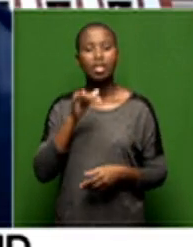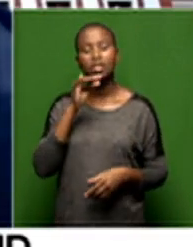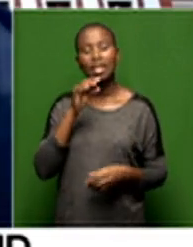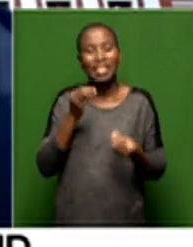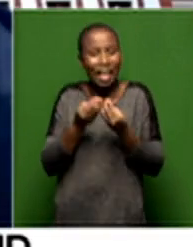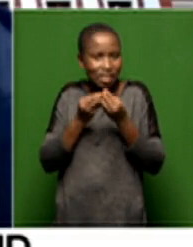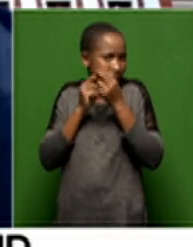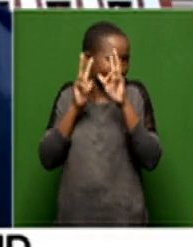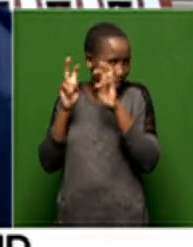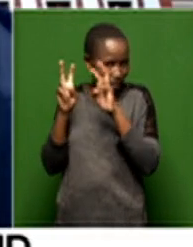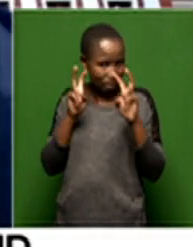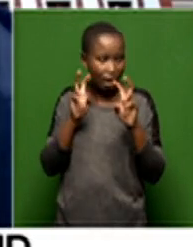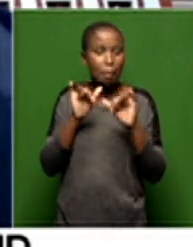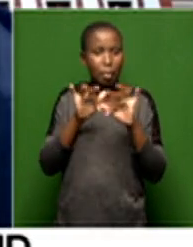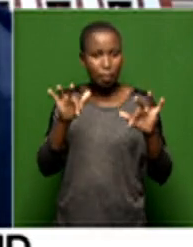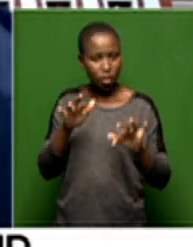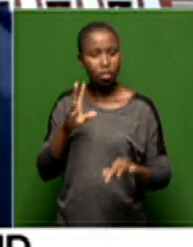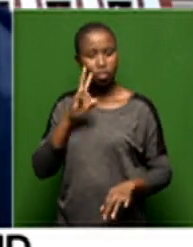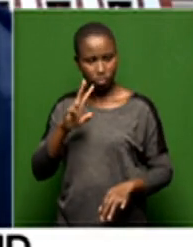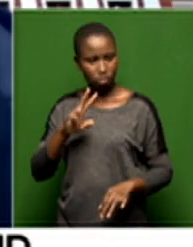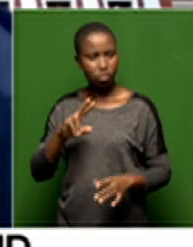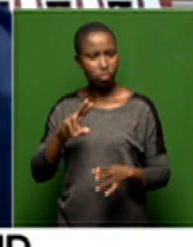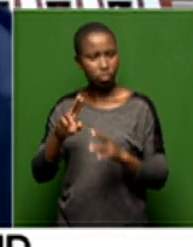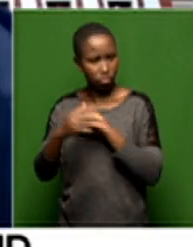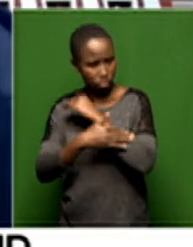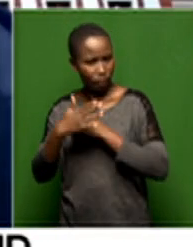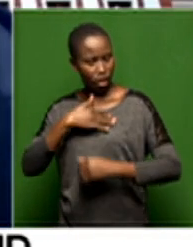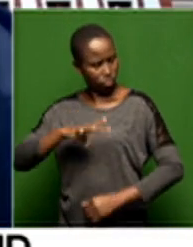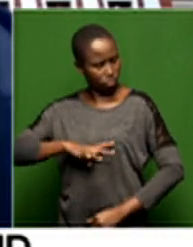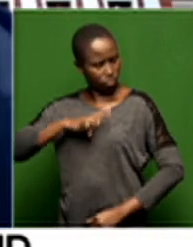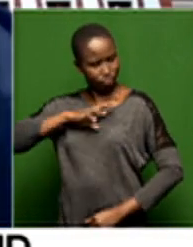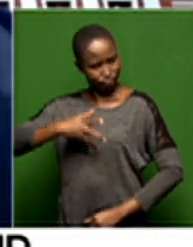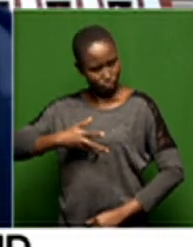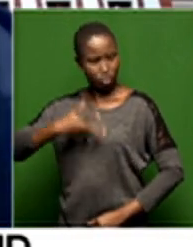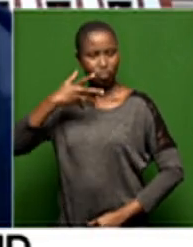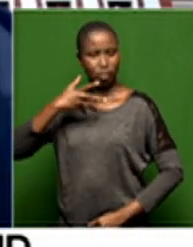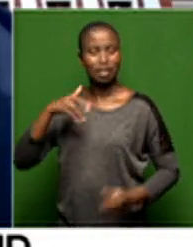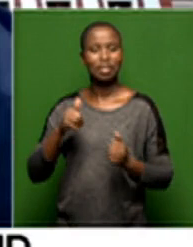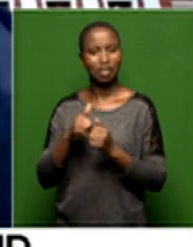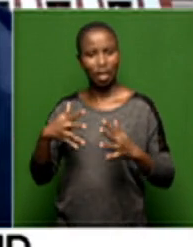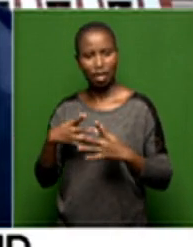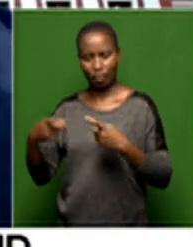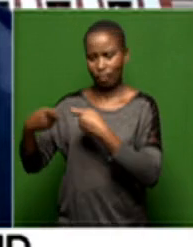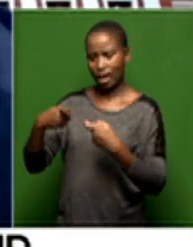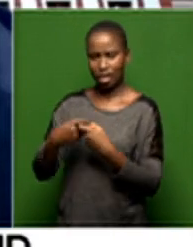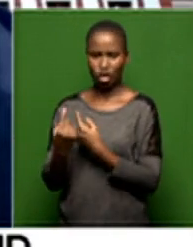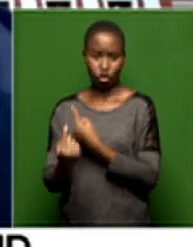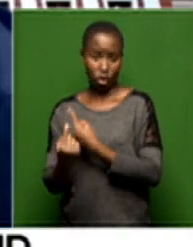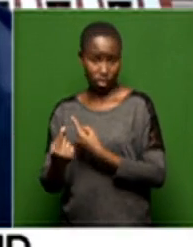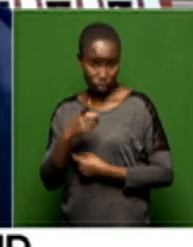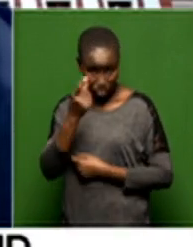are things that people, that angers a nation, and then they start taking it out on one another. Would you agree with this to a certain